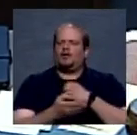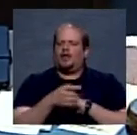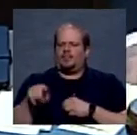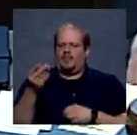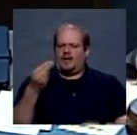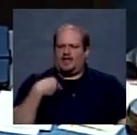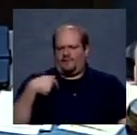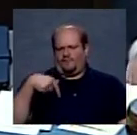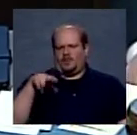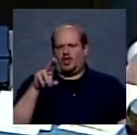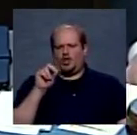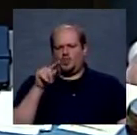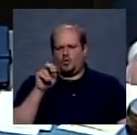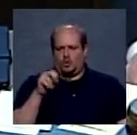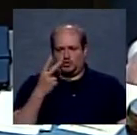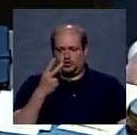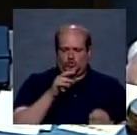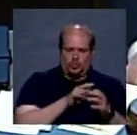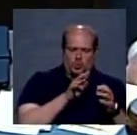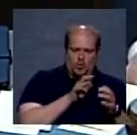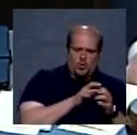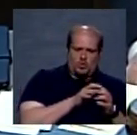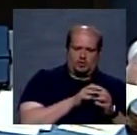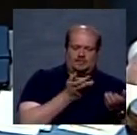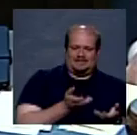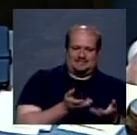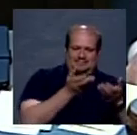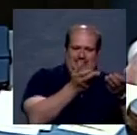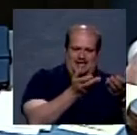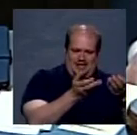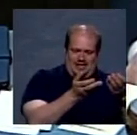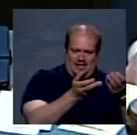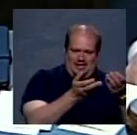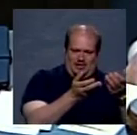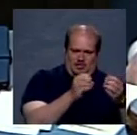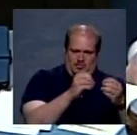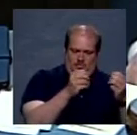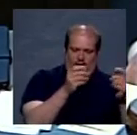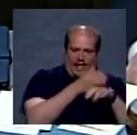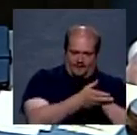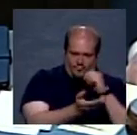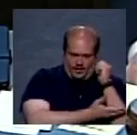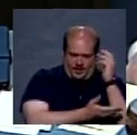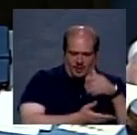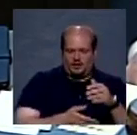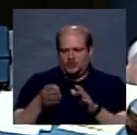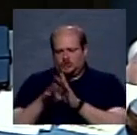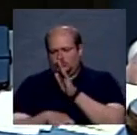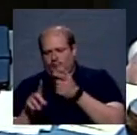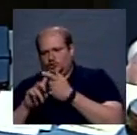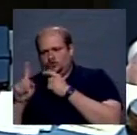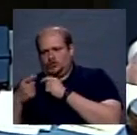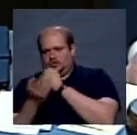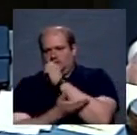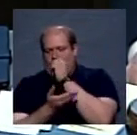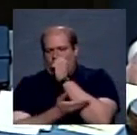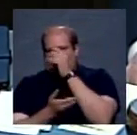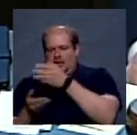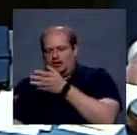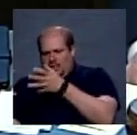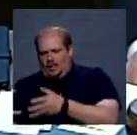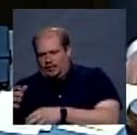gave me a quote and two quotes. One quote was to cut the tree down and take it off, and a cheaper quote just to cut it down